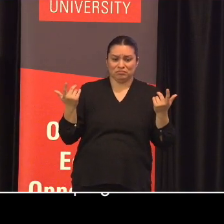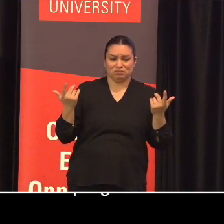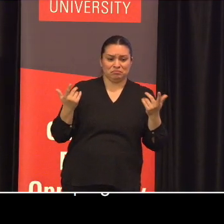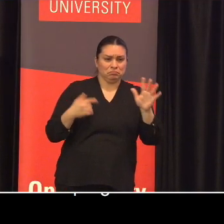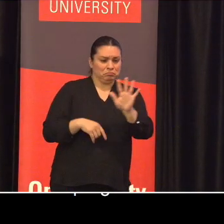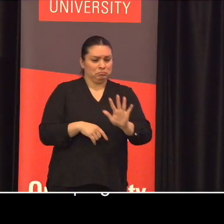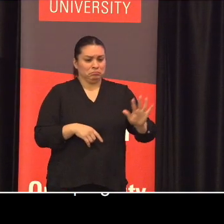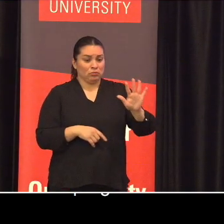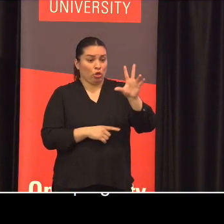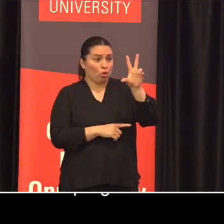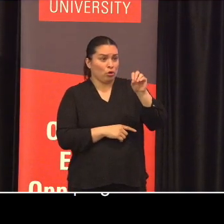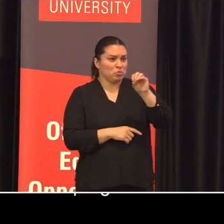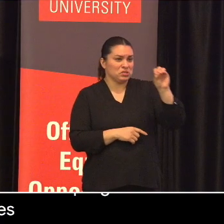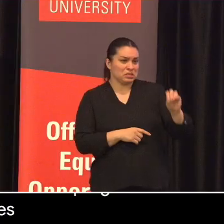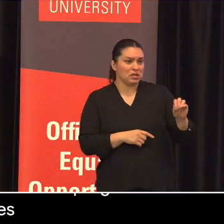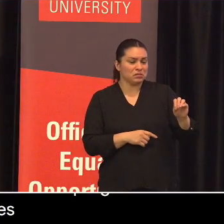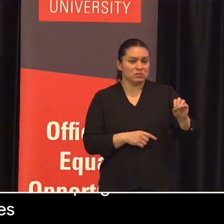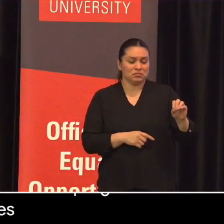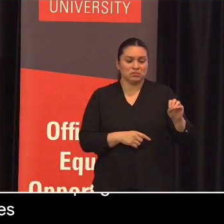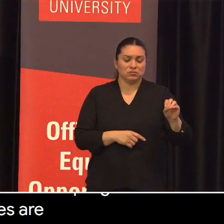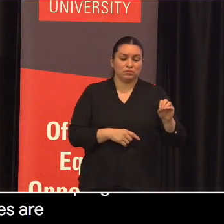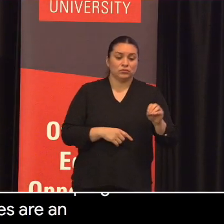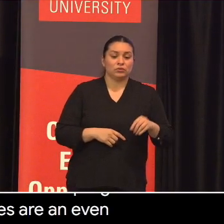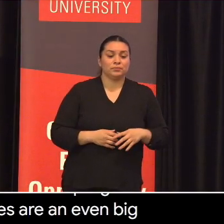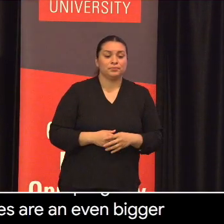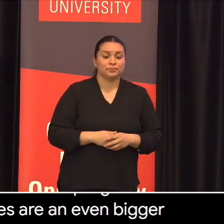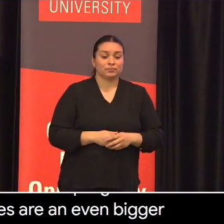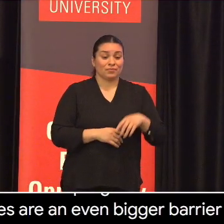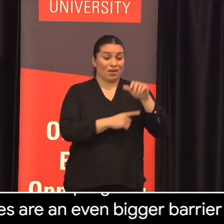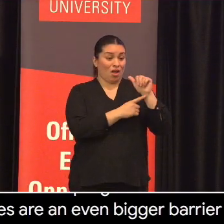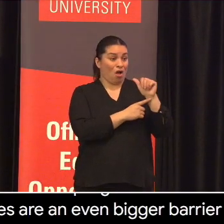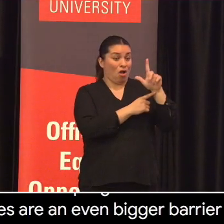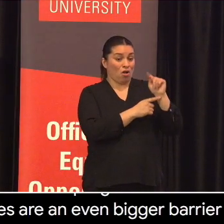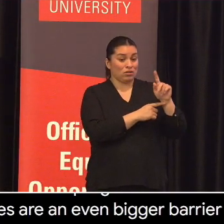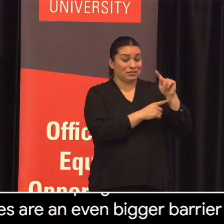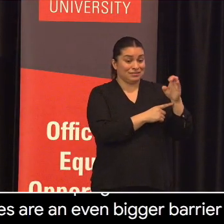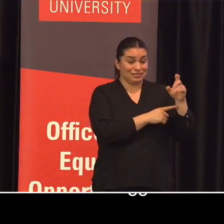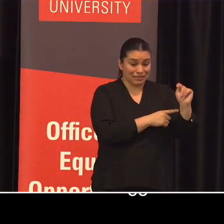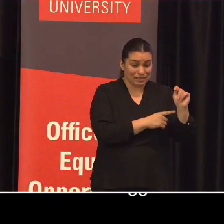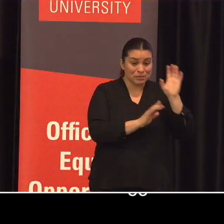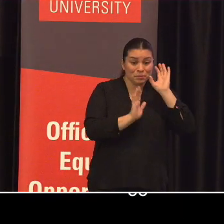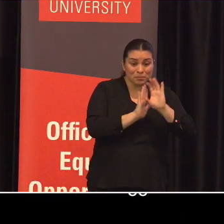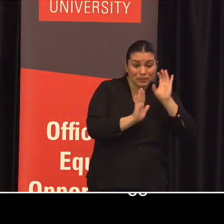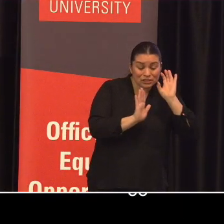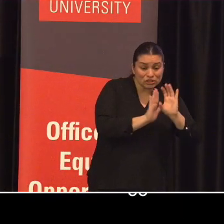Alternative text and images are an even bigger barrier in those